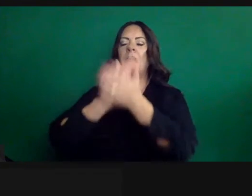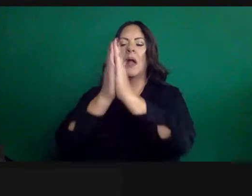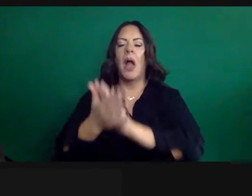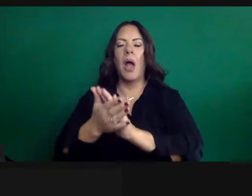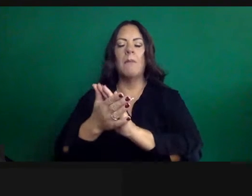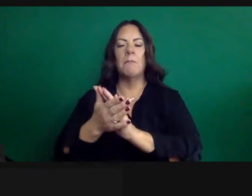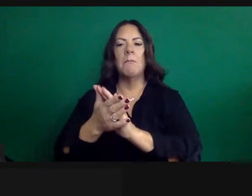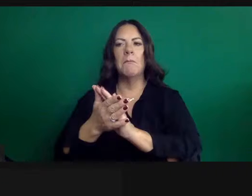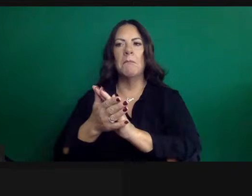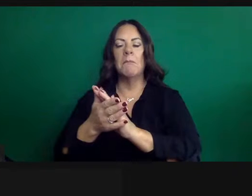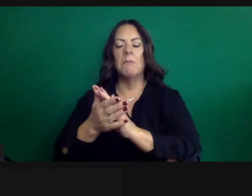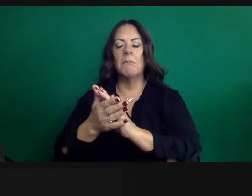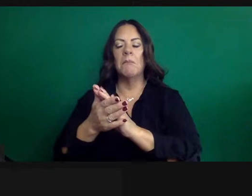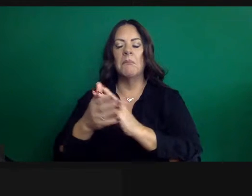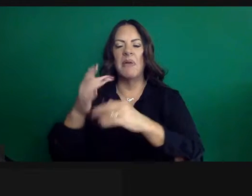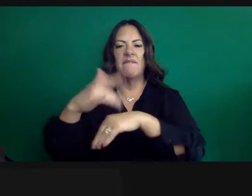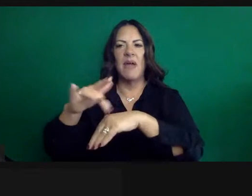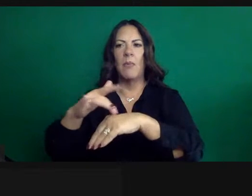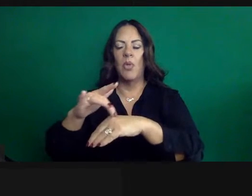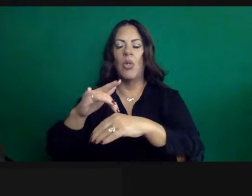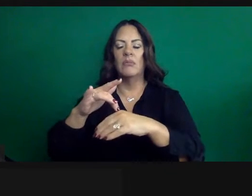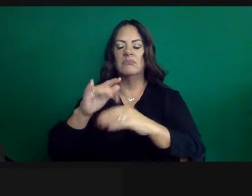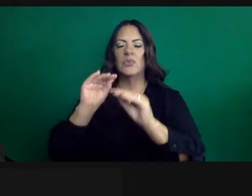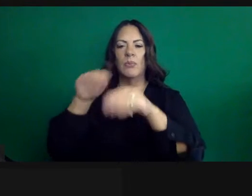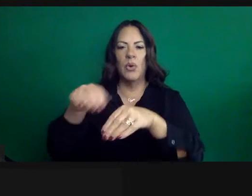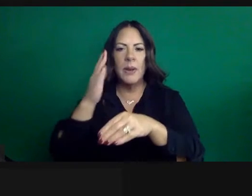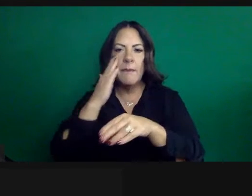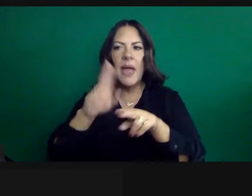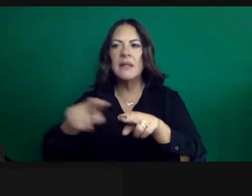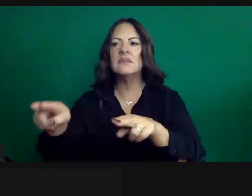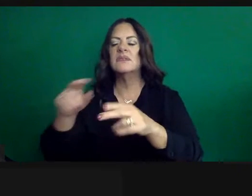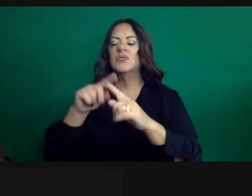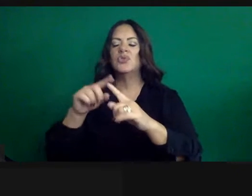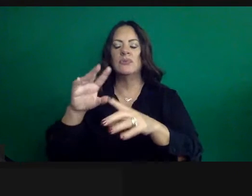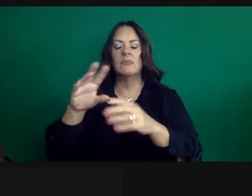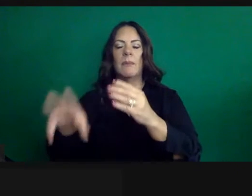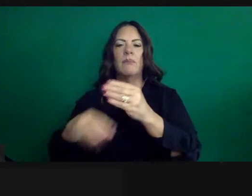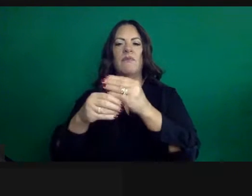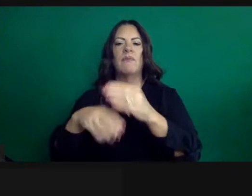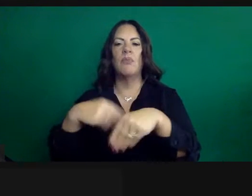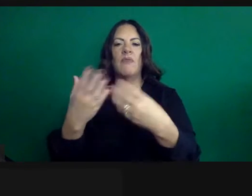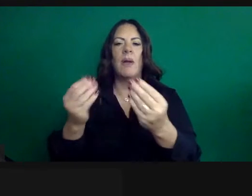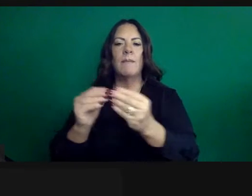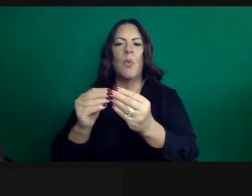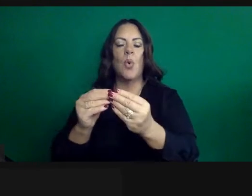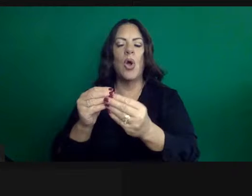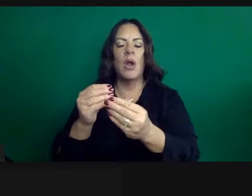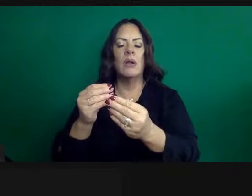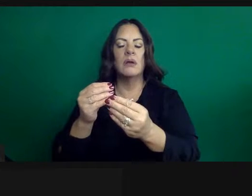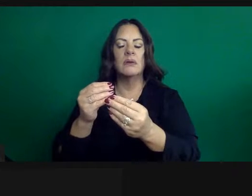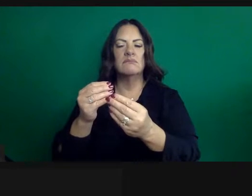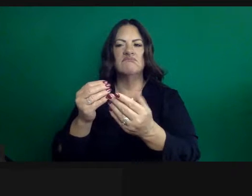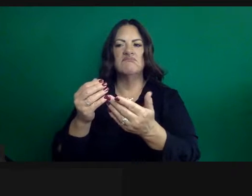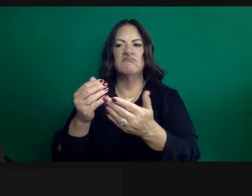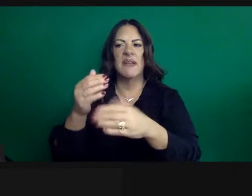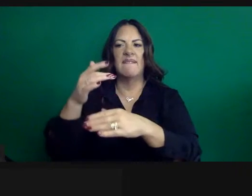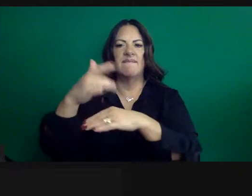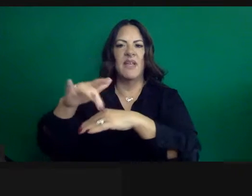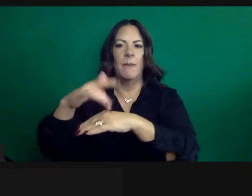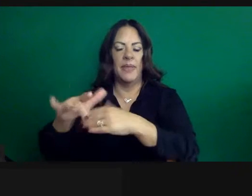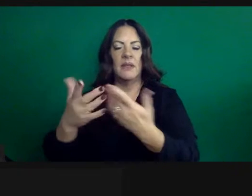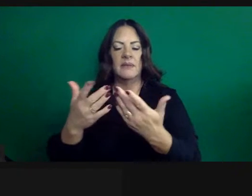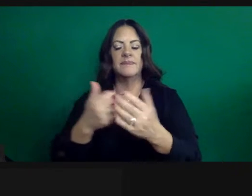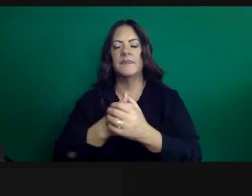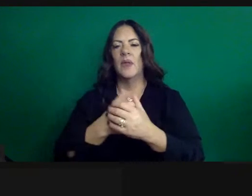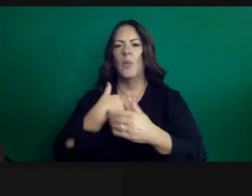critically ill patients. We have not, to this moment, heard that any facilities are making decisions